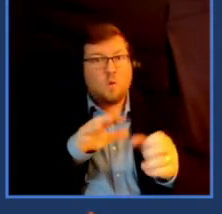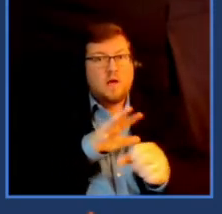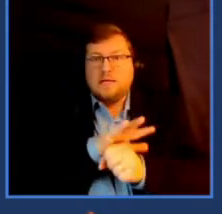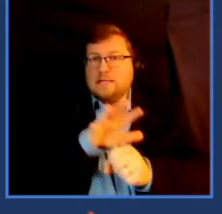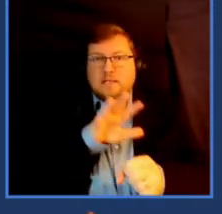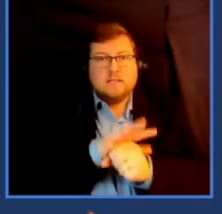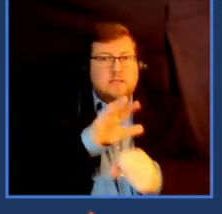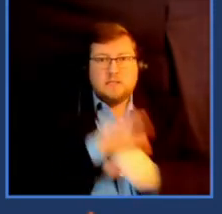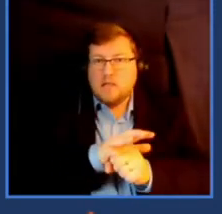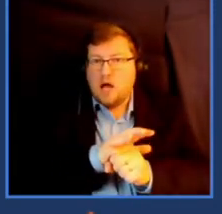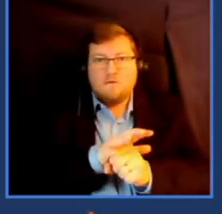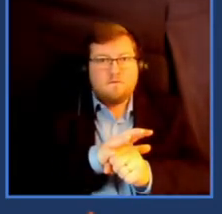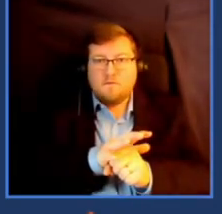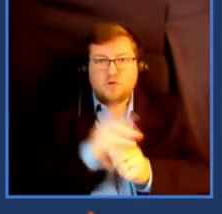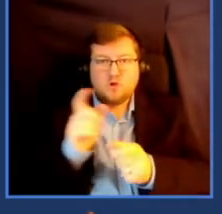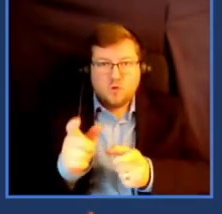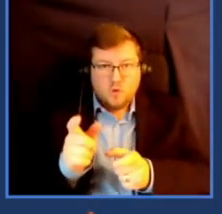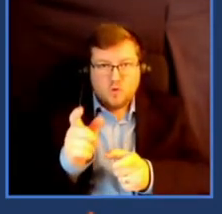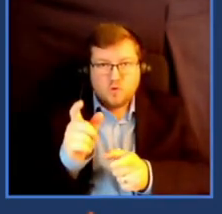this defining moment.